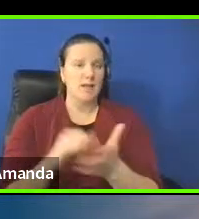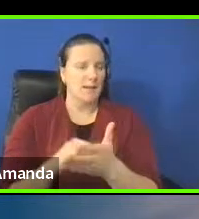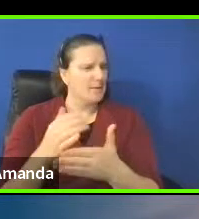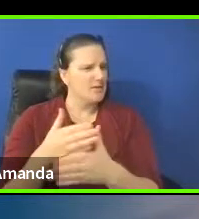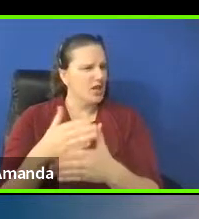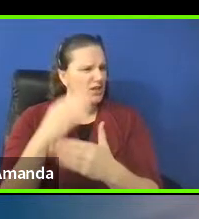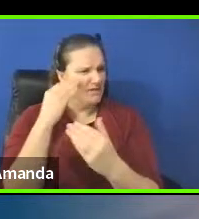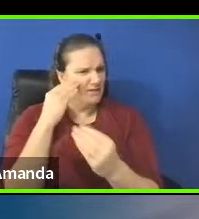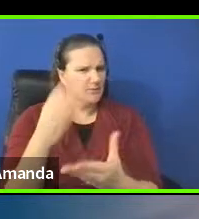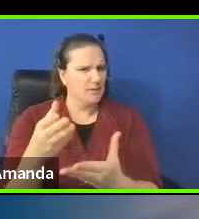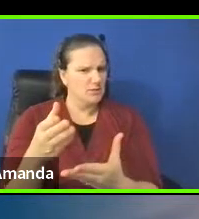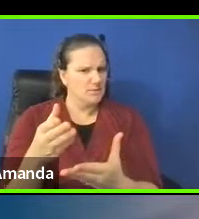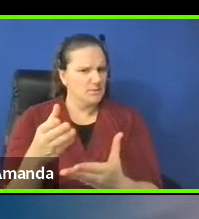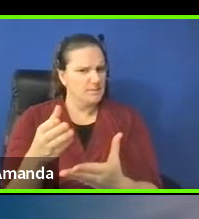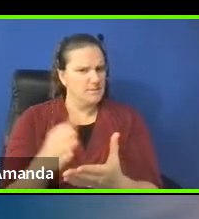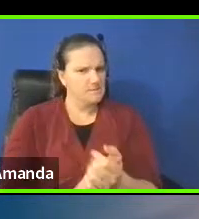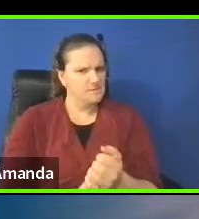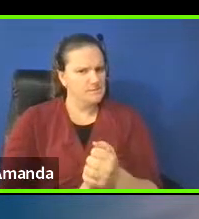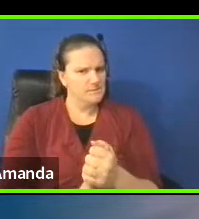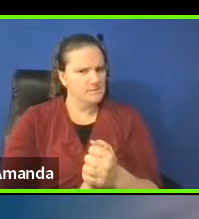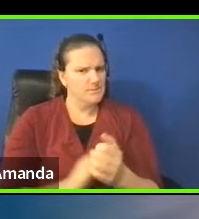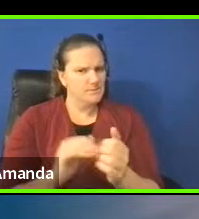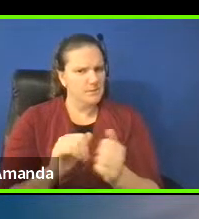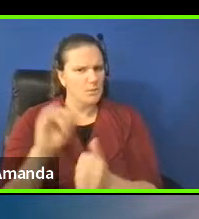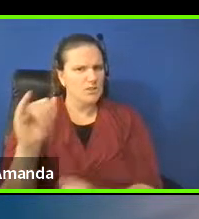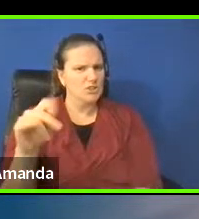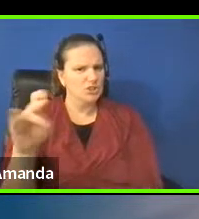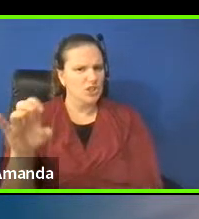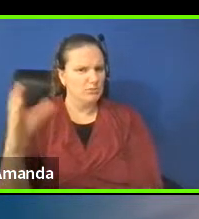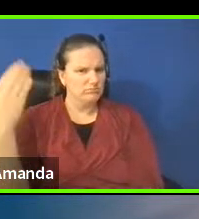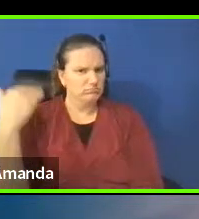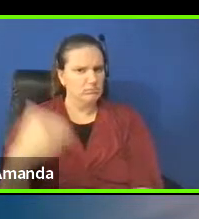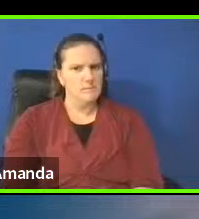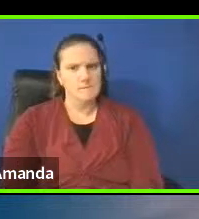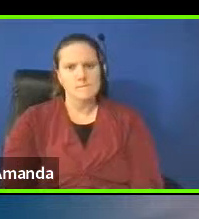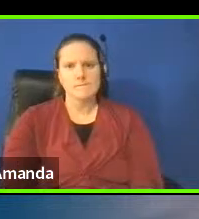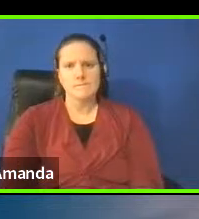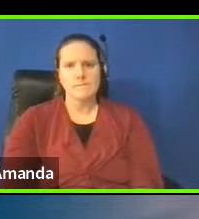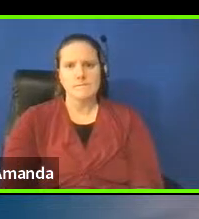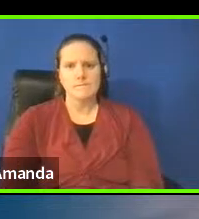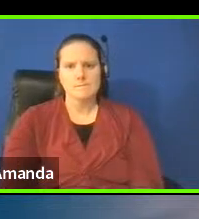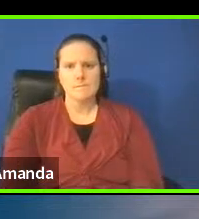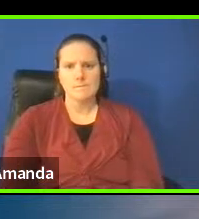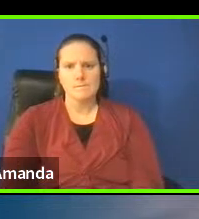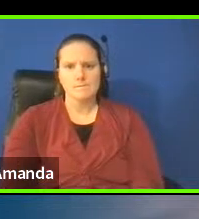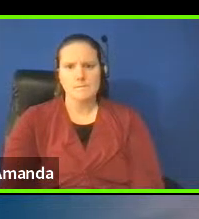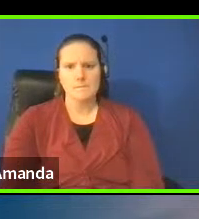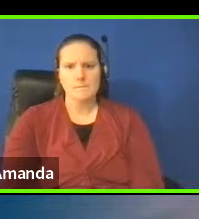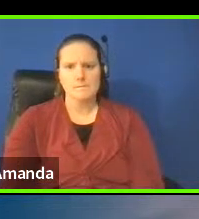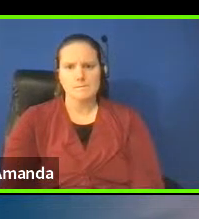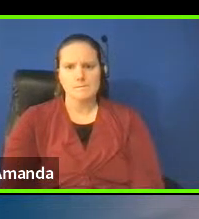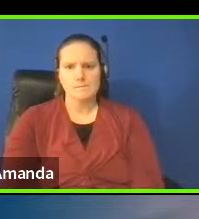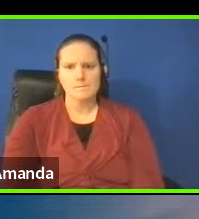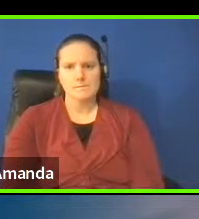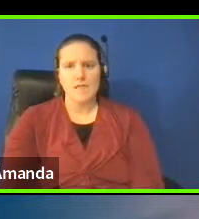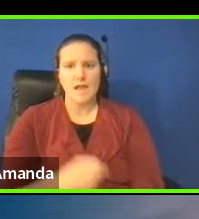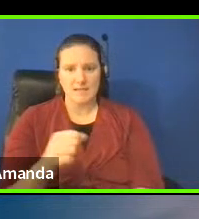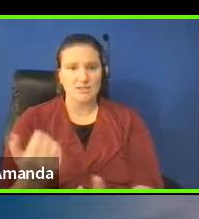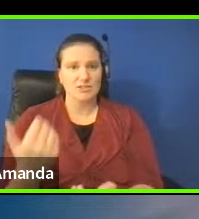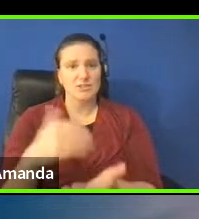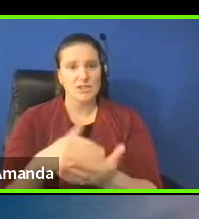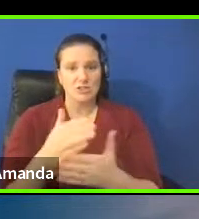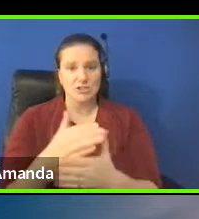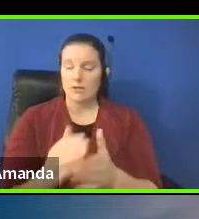some information with Jake at some point. I can reshare it.